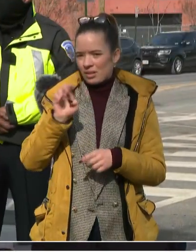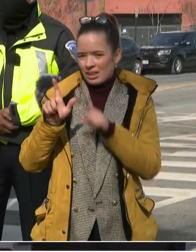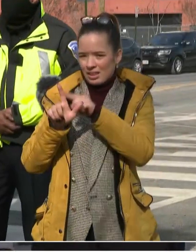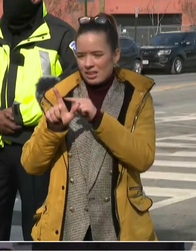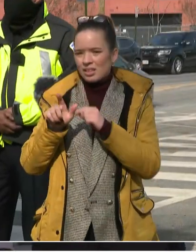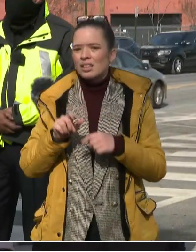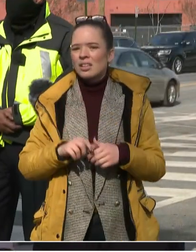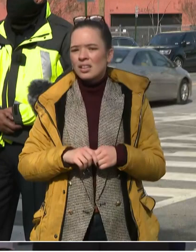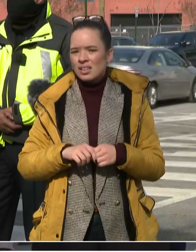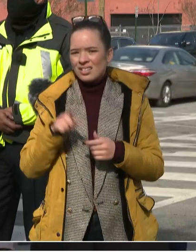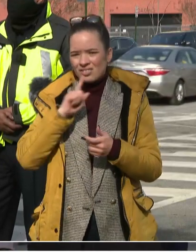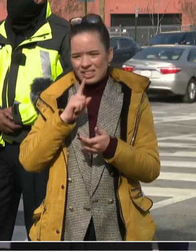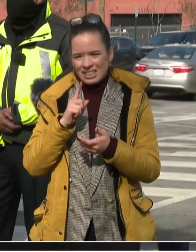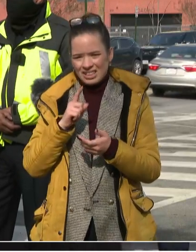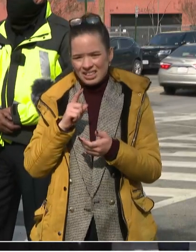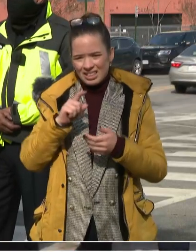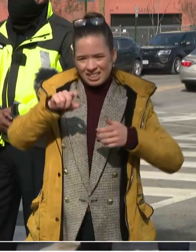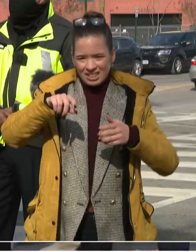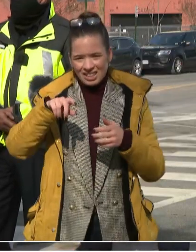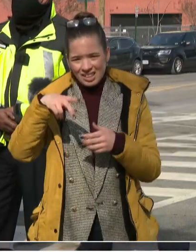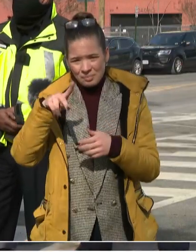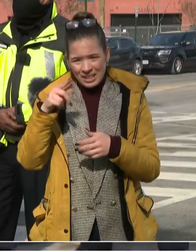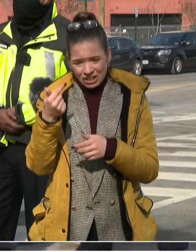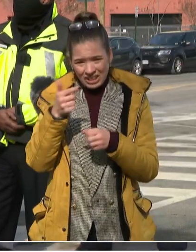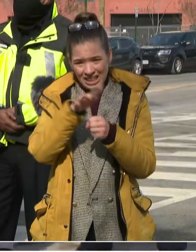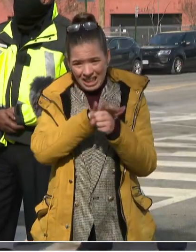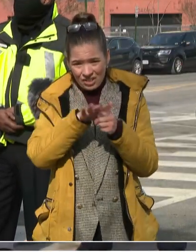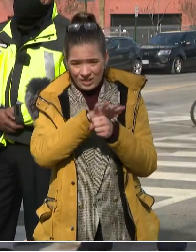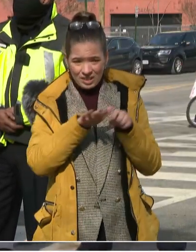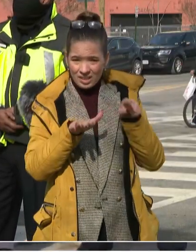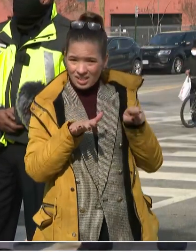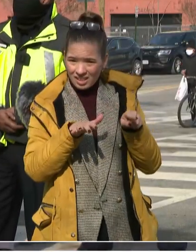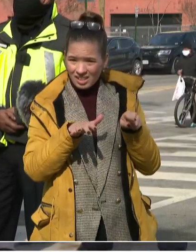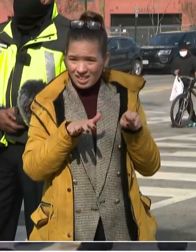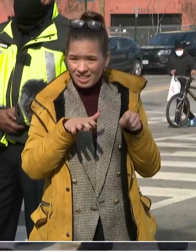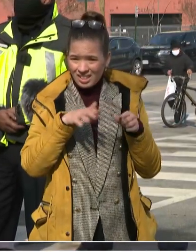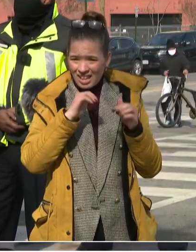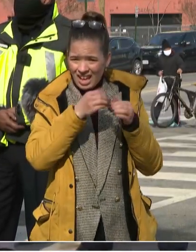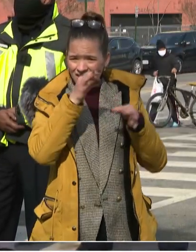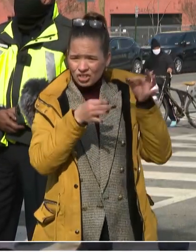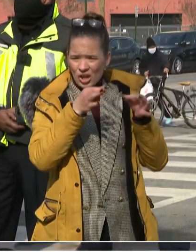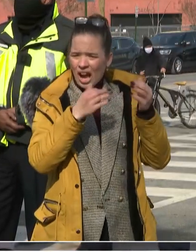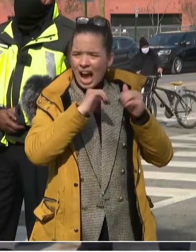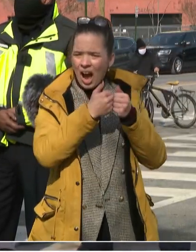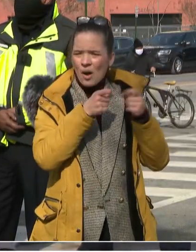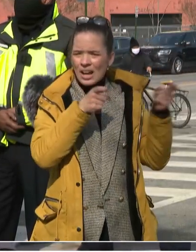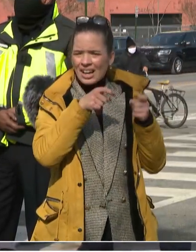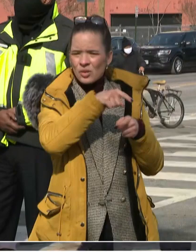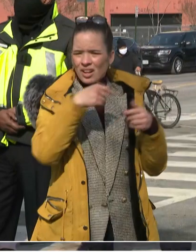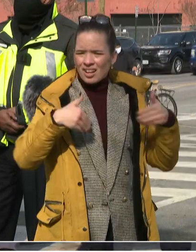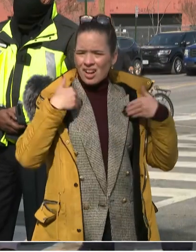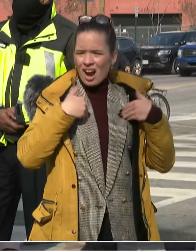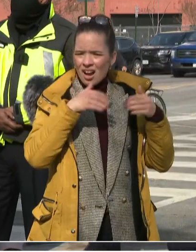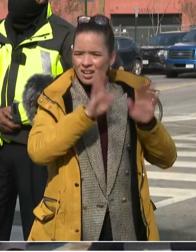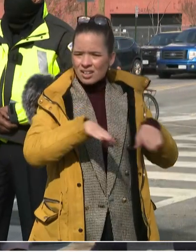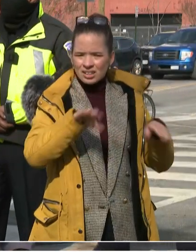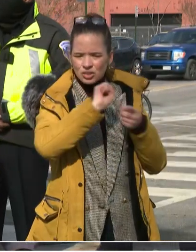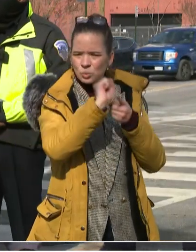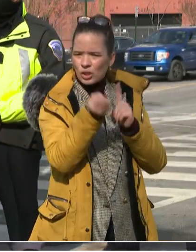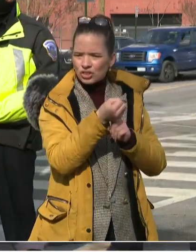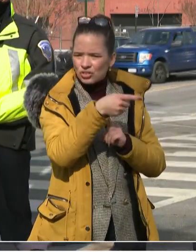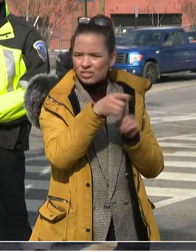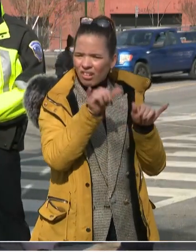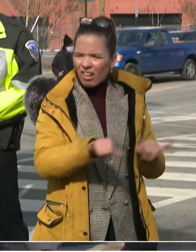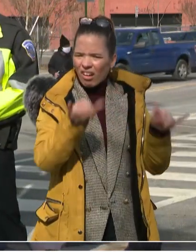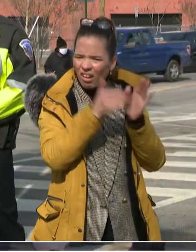Madam Alsobrooks, I mean, in Prince George's County, there's one judge that handles all of the juvenile cases. We're hearing stories of the same juveniles being arrested